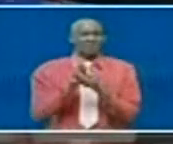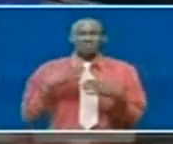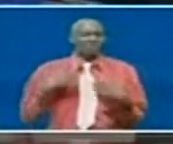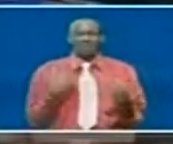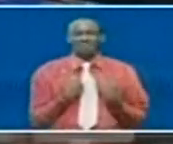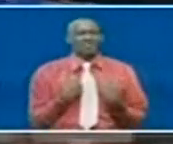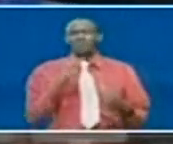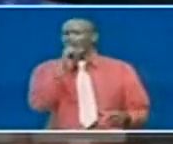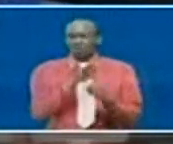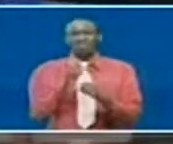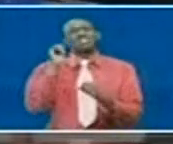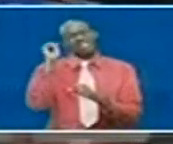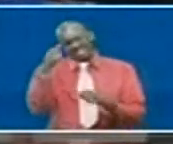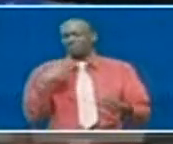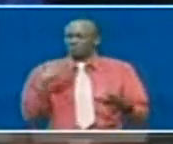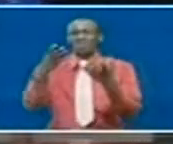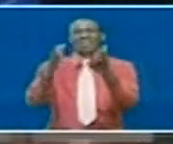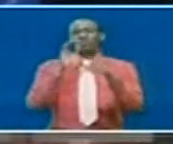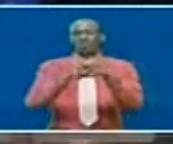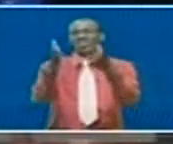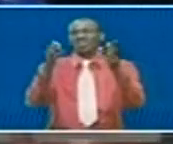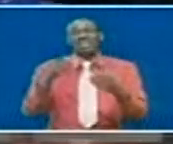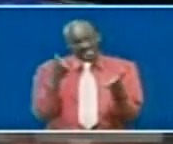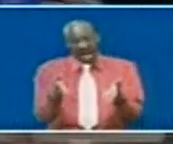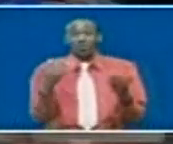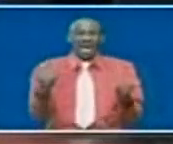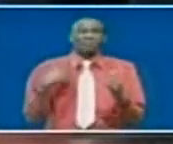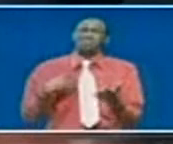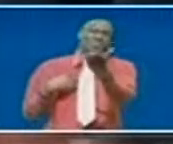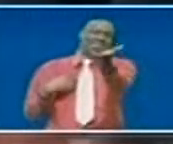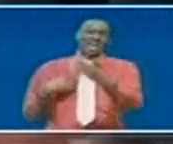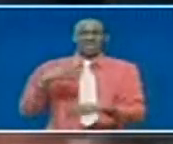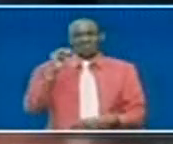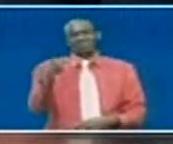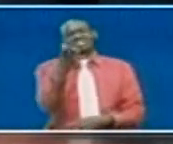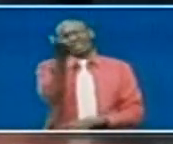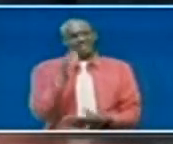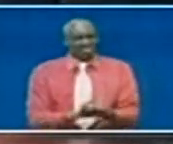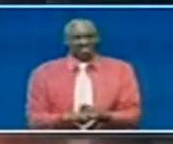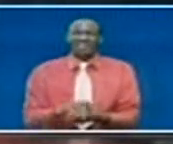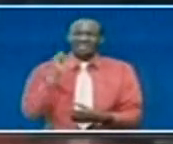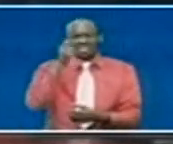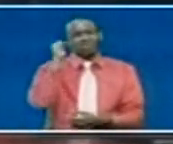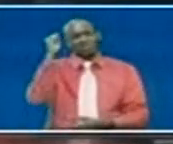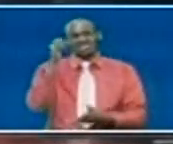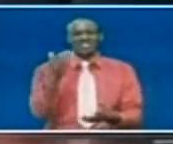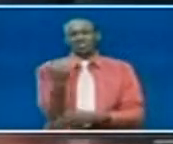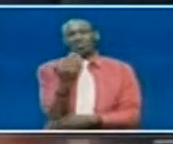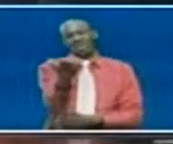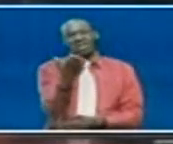many promising Kenyans, and more so nowadays we have a young breed of parliamentarians, Kenyan politicians,